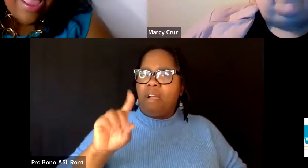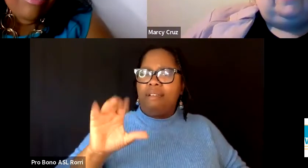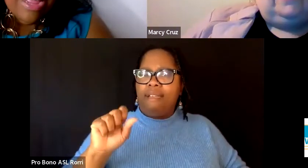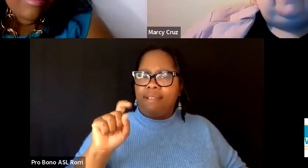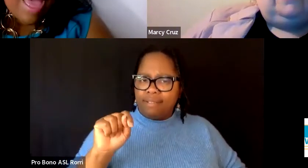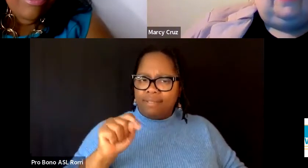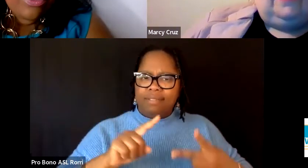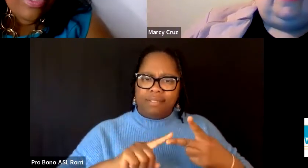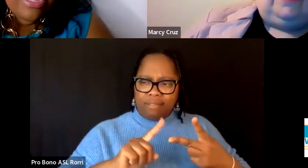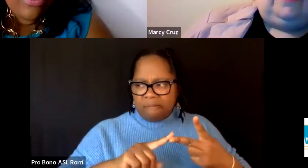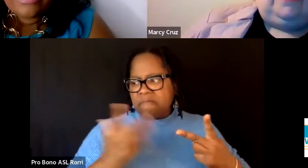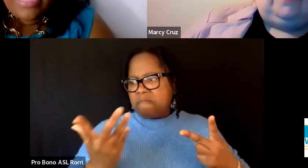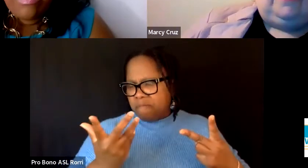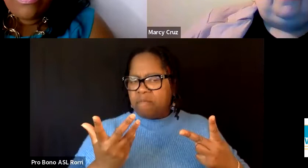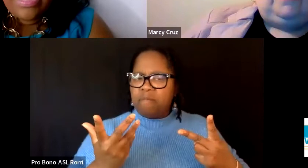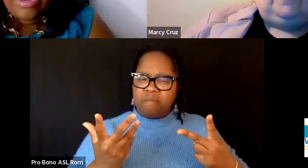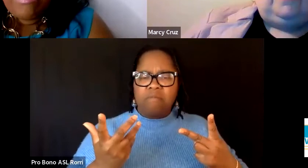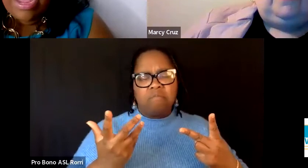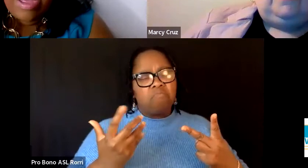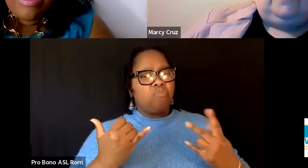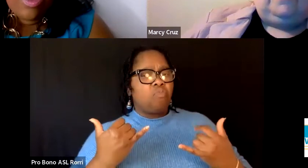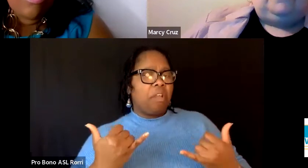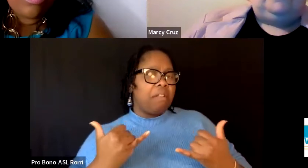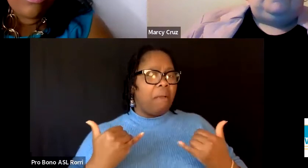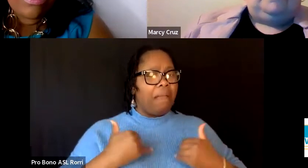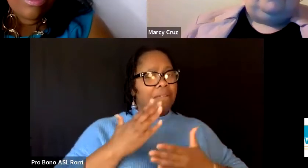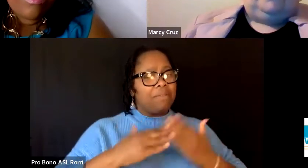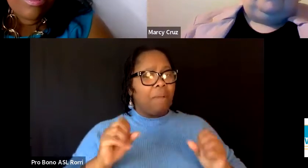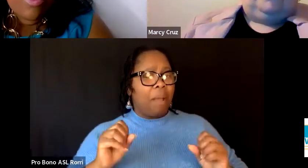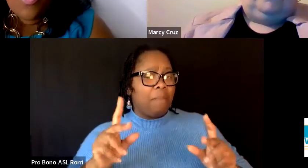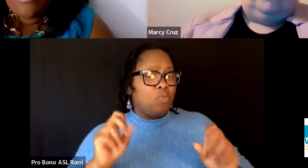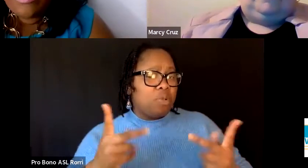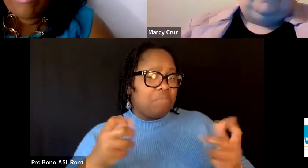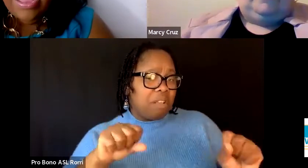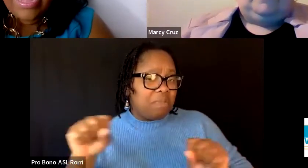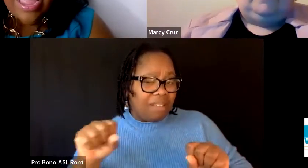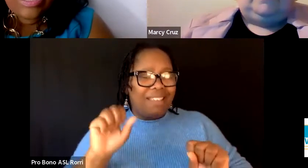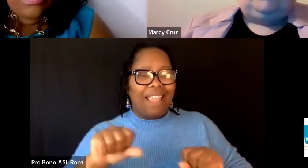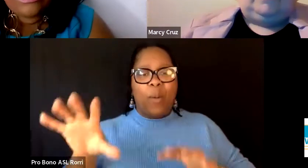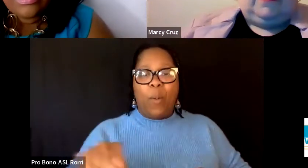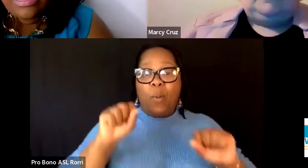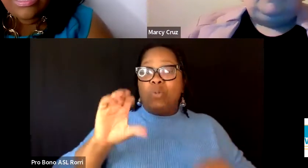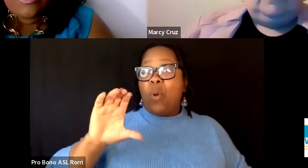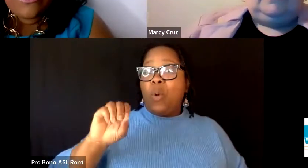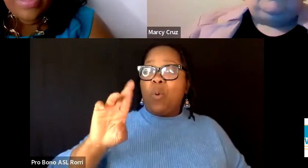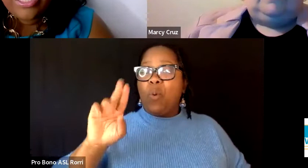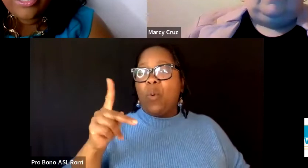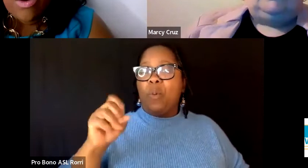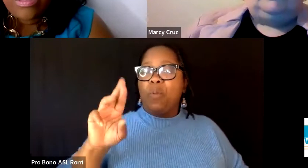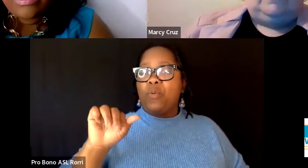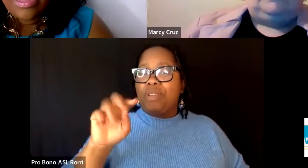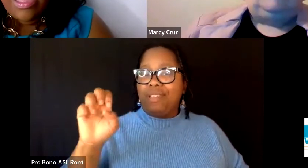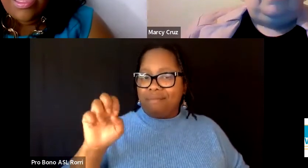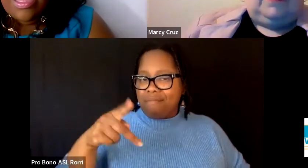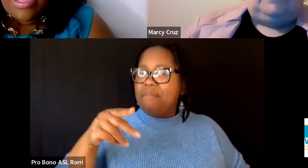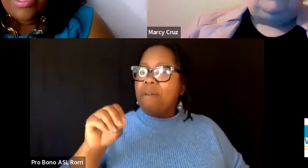I have like some opportunities on the table that maybe I'll be a host for some corporate podcasts. We'll see. Keep your fingers